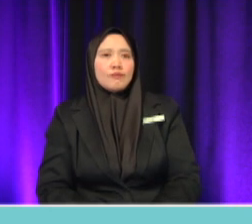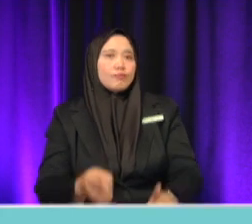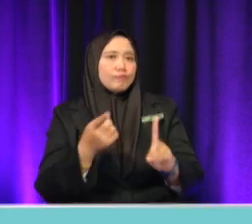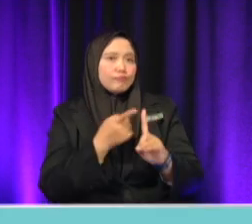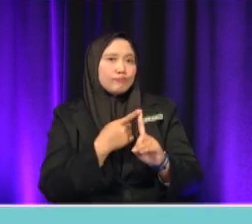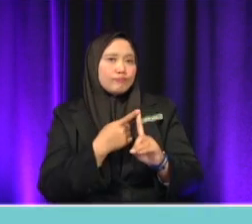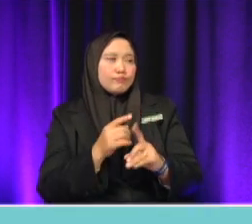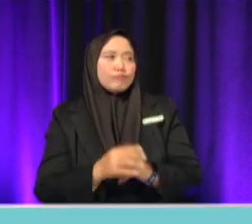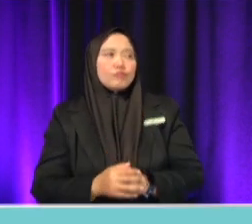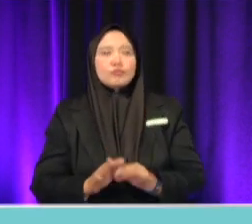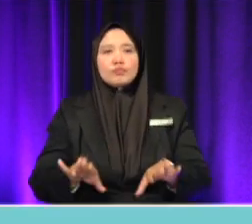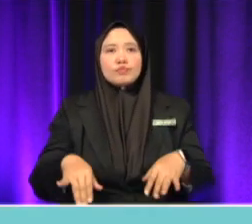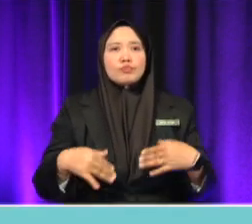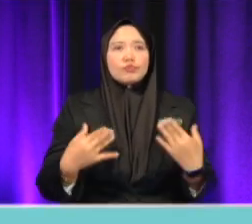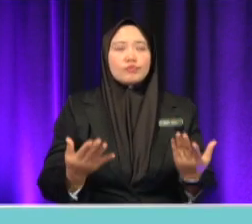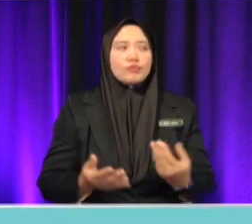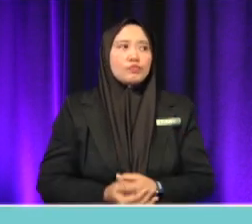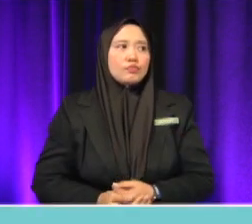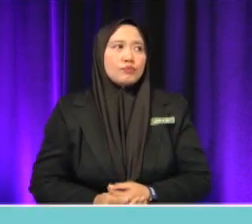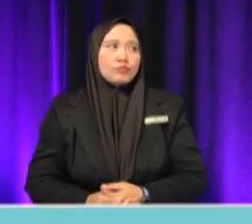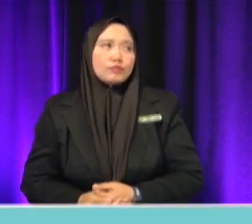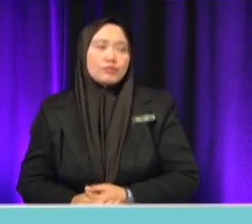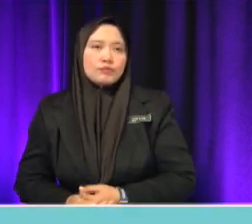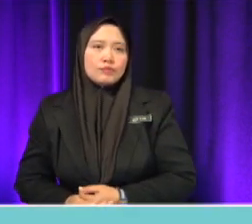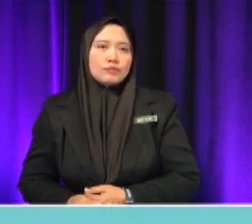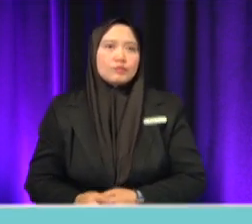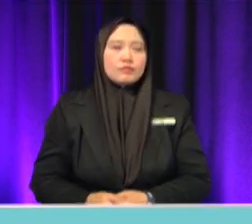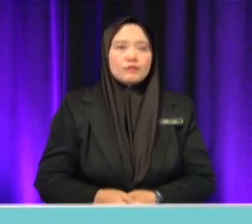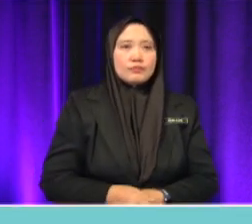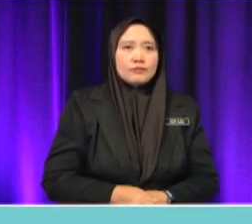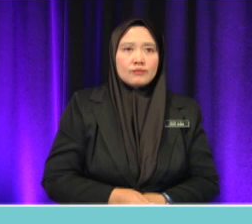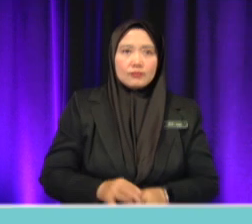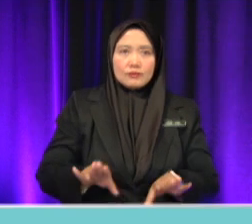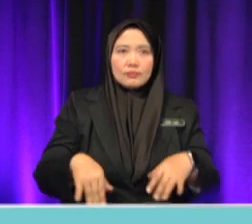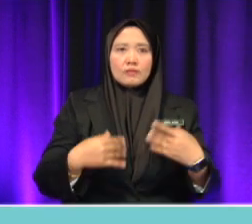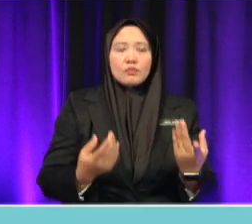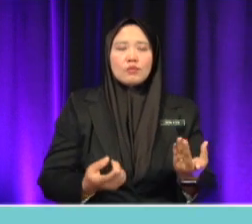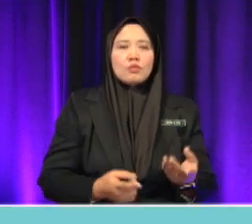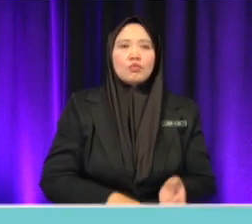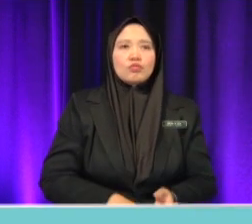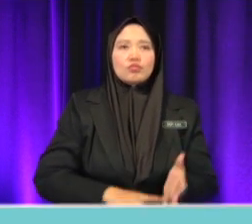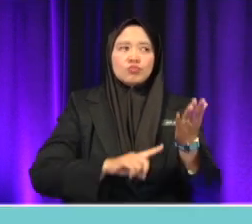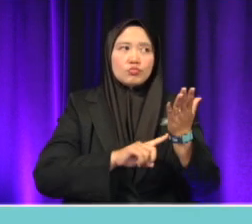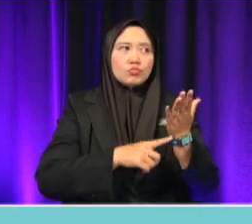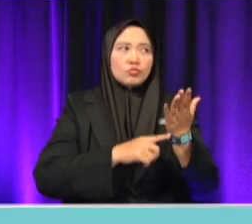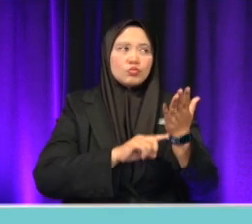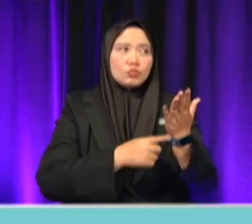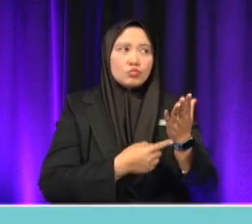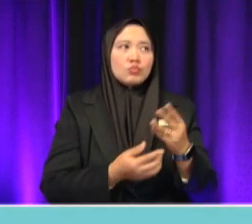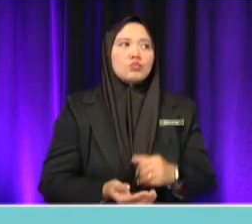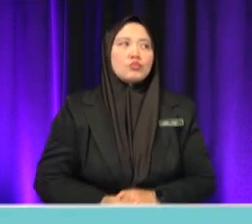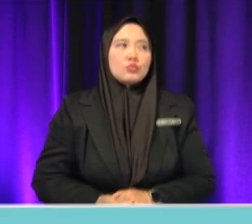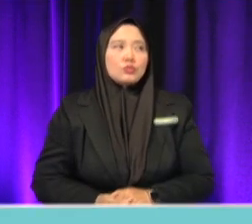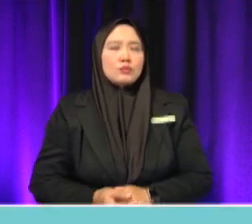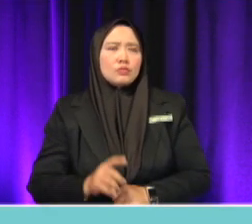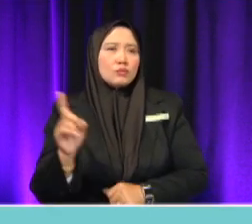viewers, so how did Hannah Taylor first help the homeless? So at the start, how did she help? Okay, so Adriana, which part in the